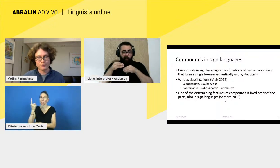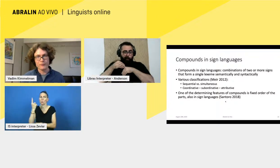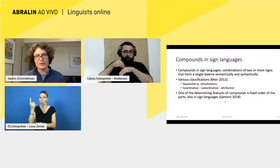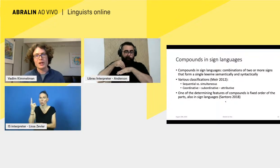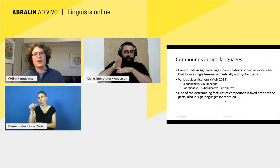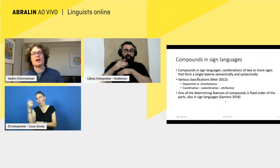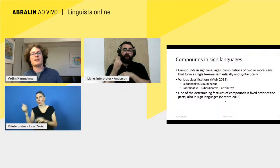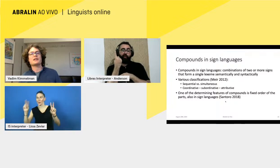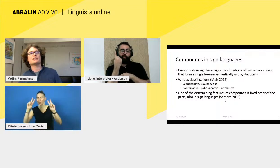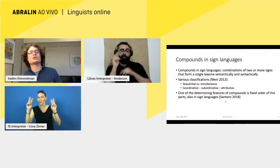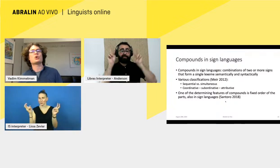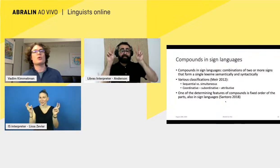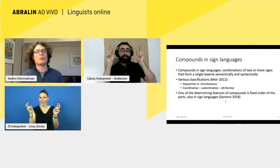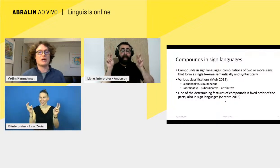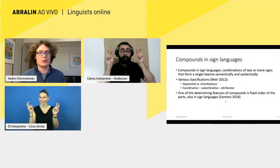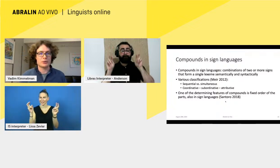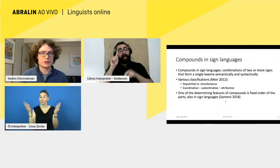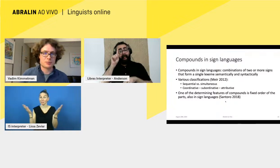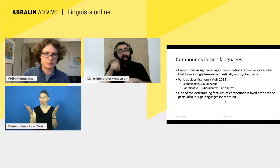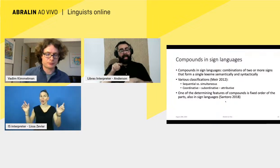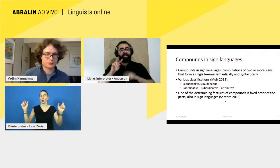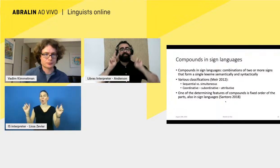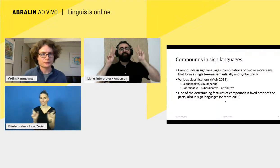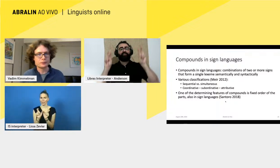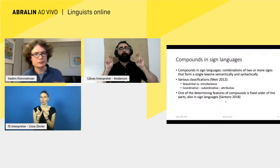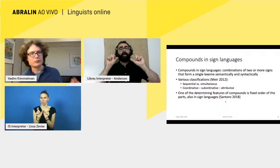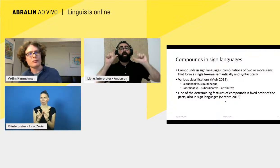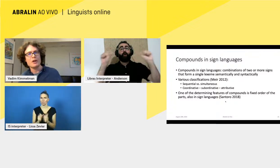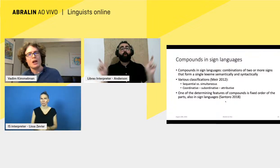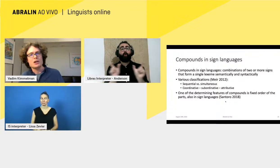topic, and that is compounds.